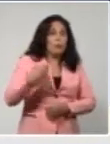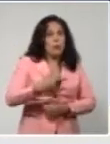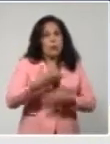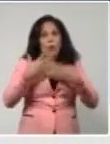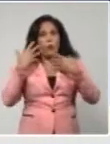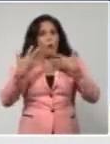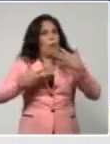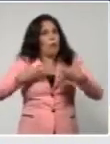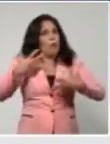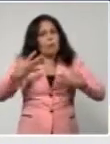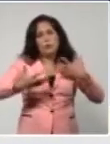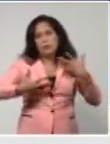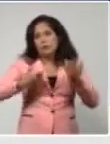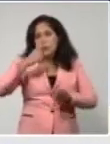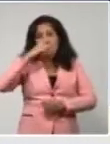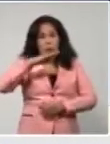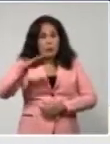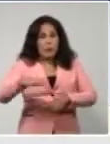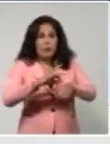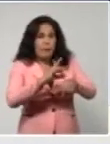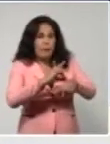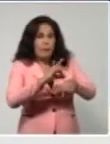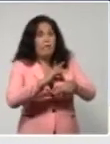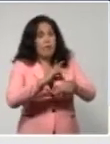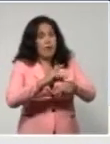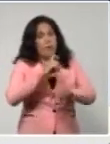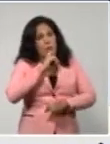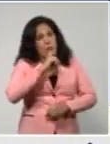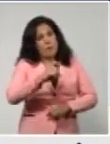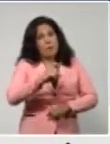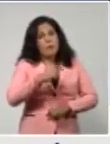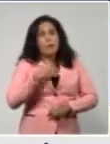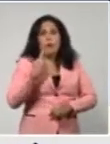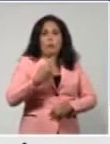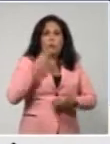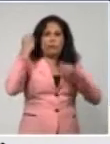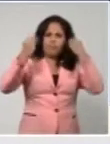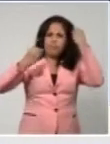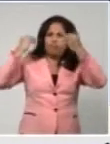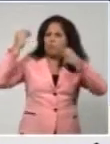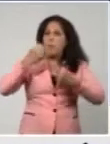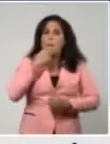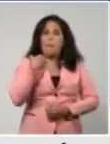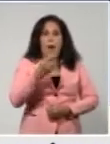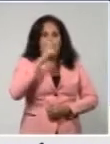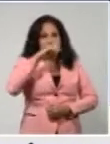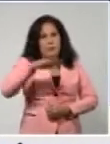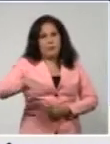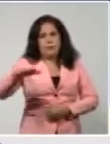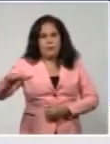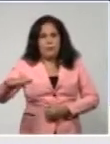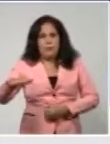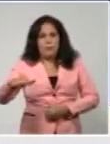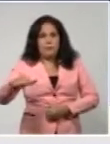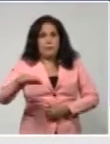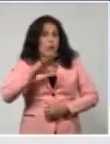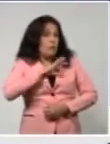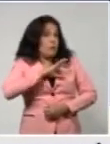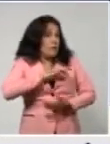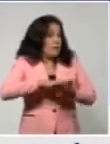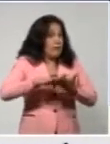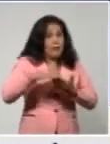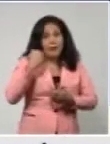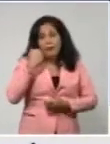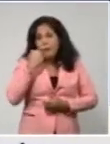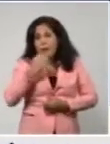the importance of every single person in our country, and especially children. We end